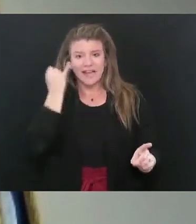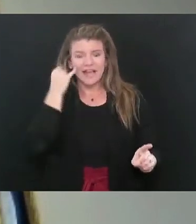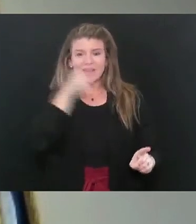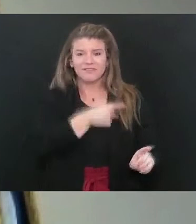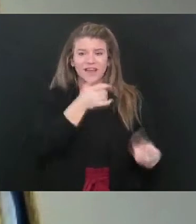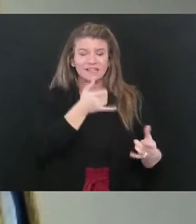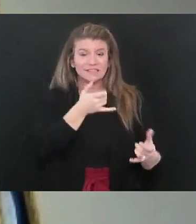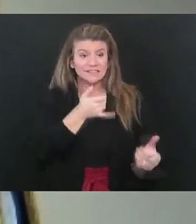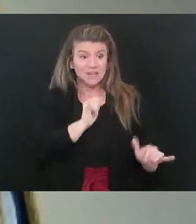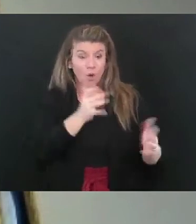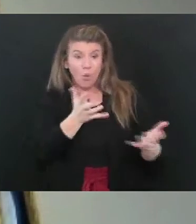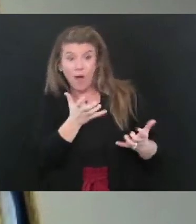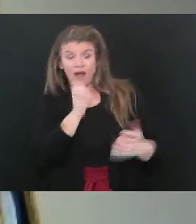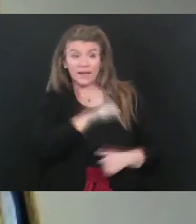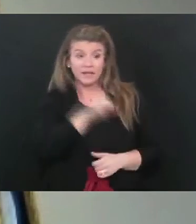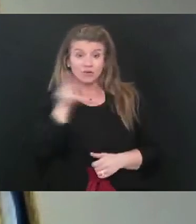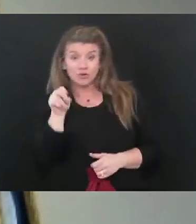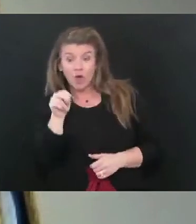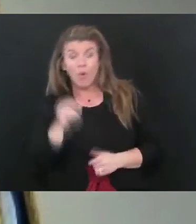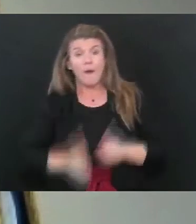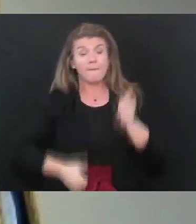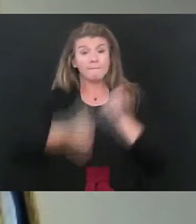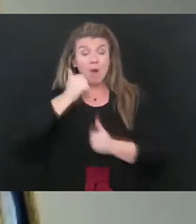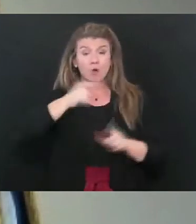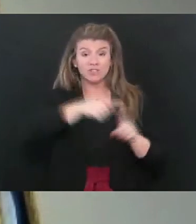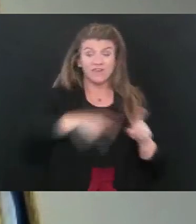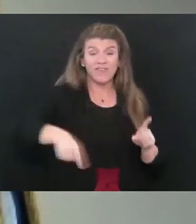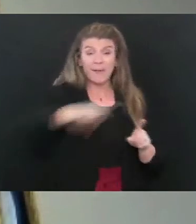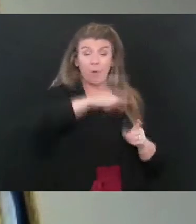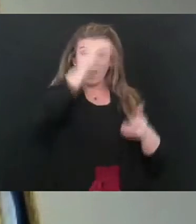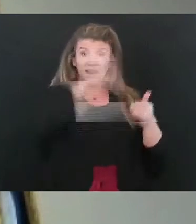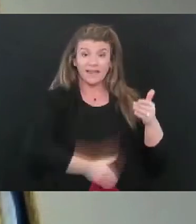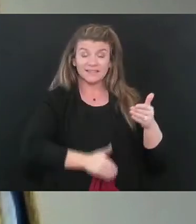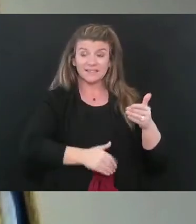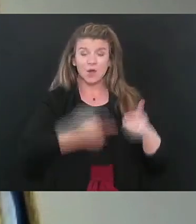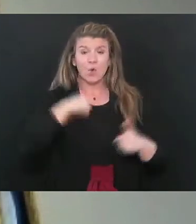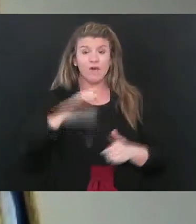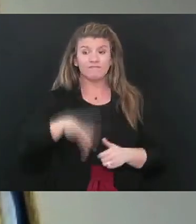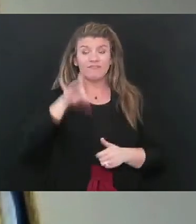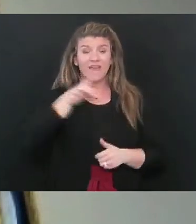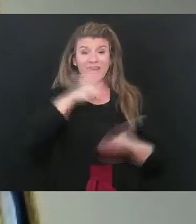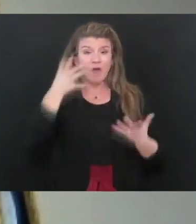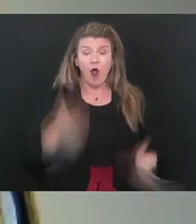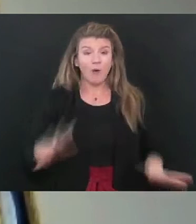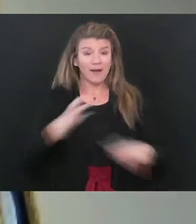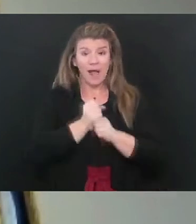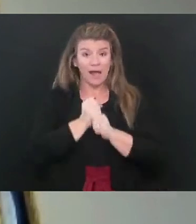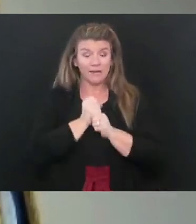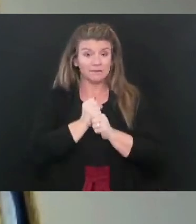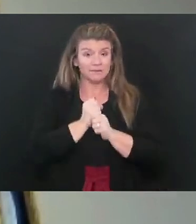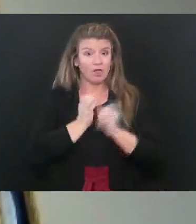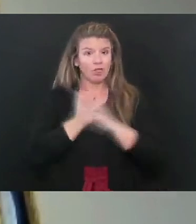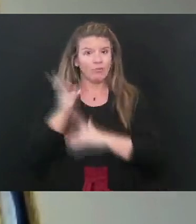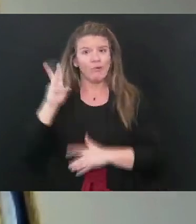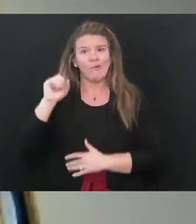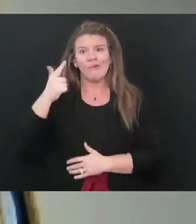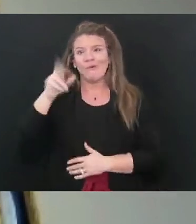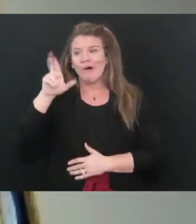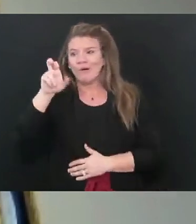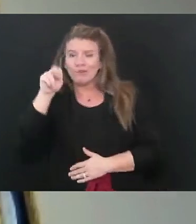want the vaccine or not. Most of those individuals on the list we're finding have already received the vaccine through Walgreens